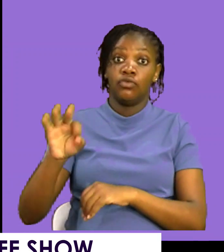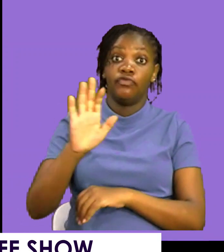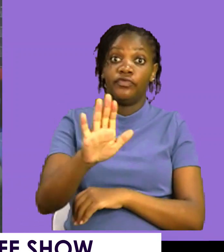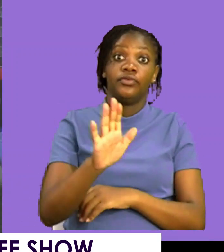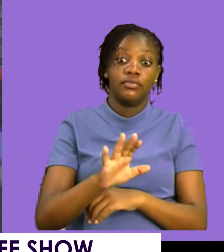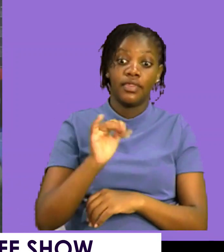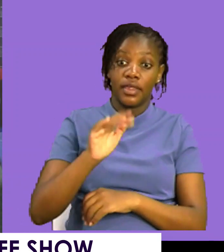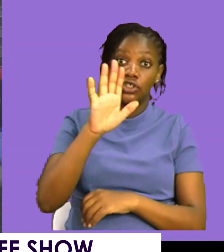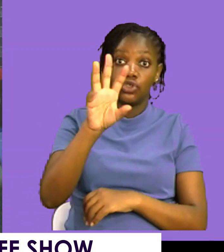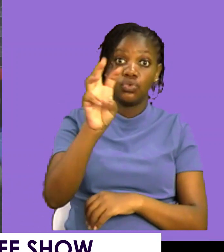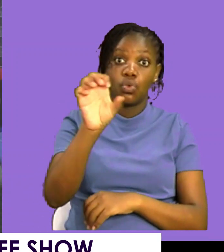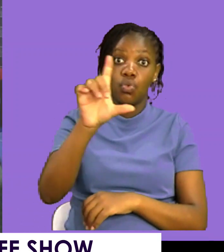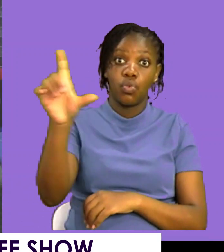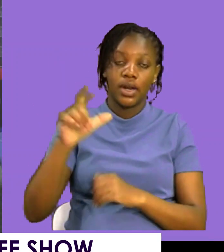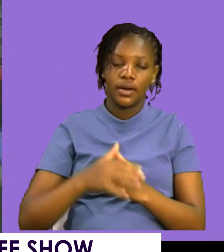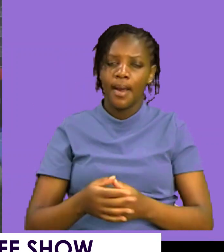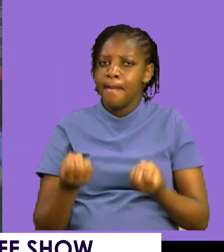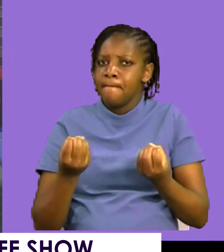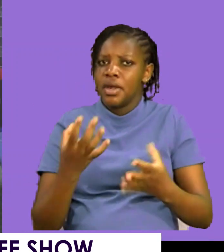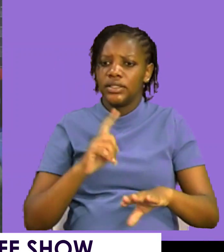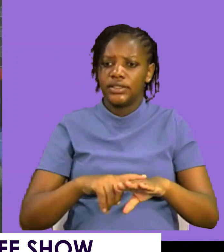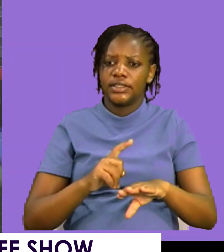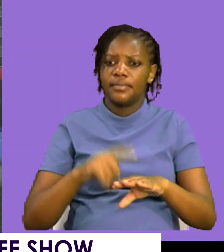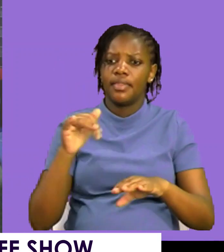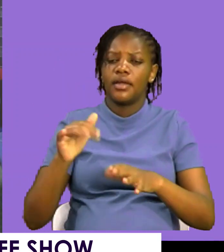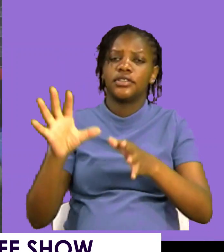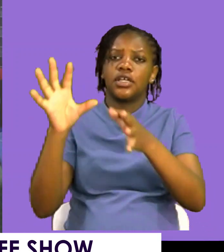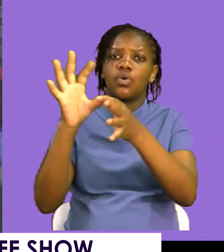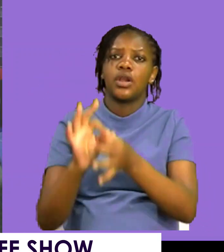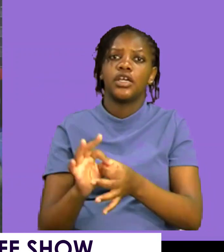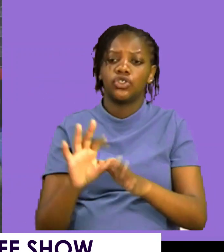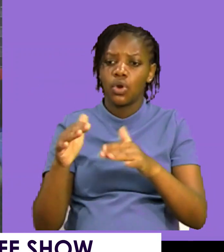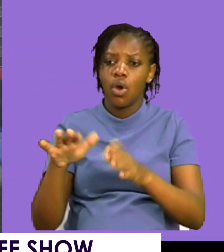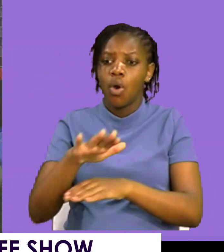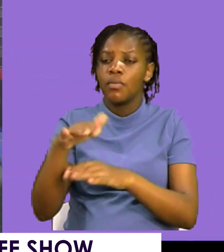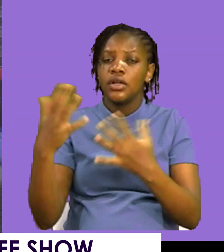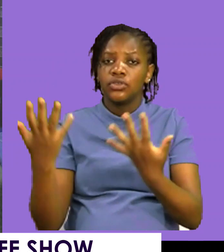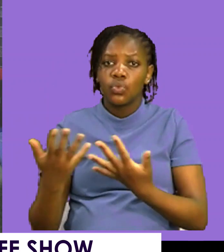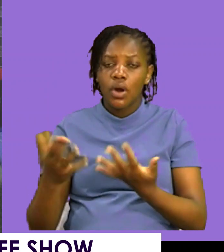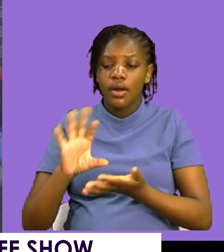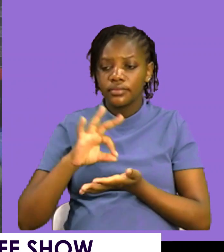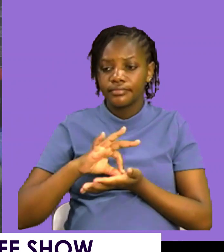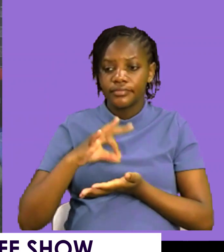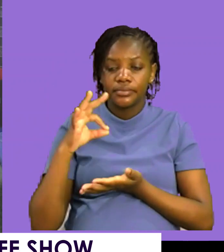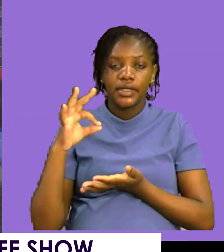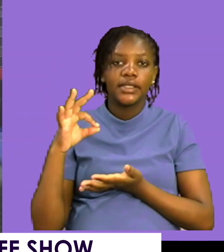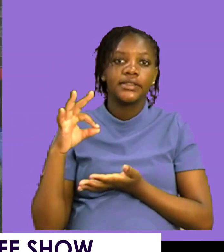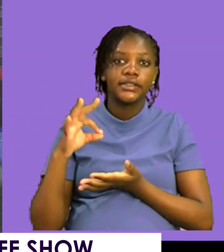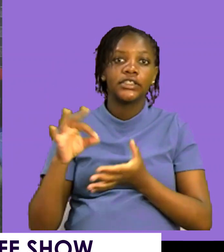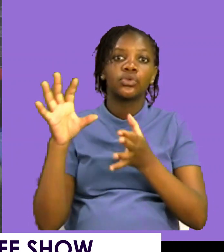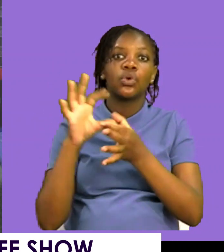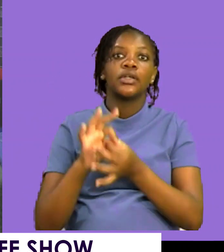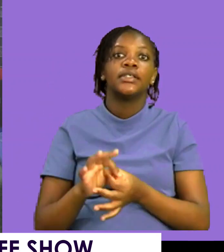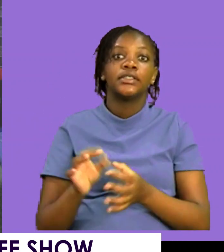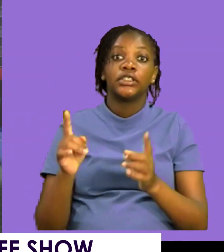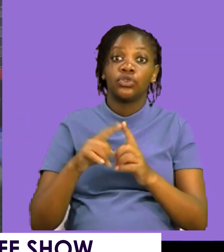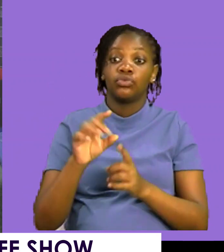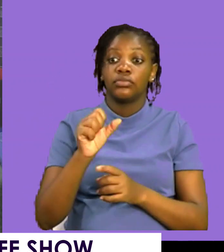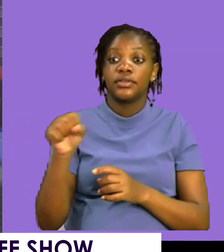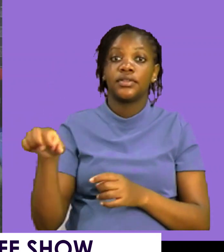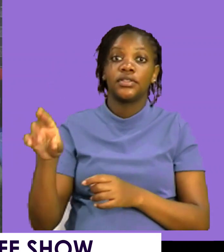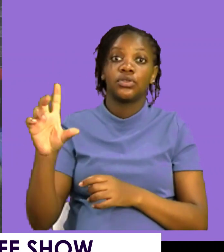will. Many times that is the connection, that is the place where the spirit is connected to the